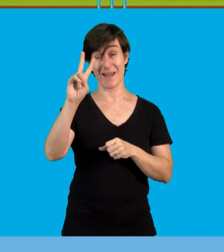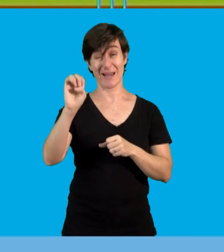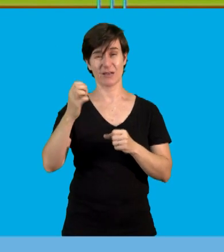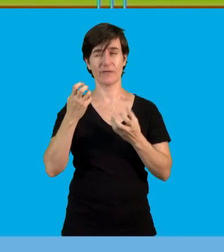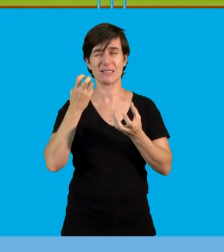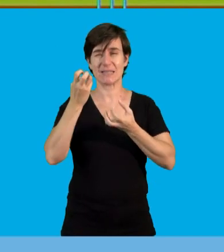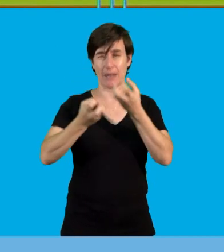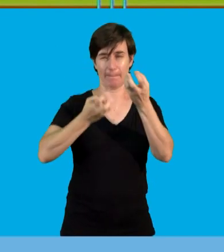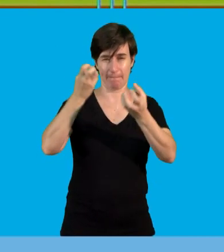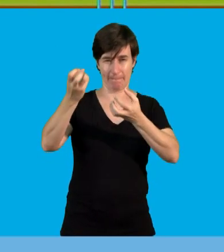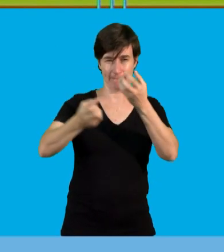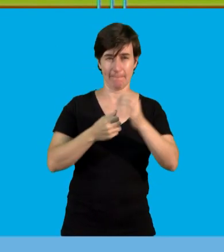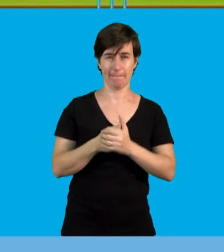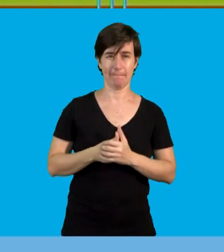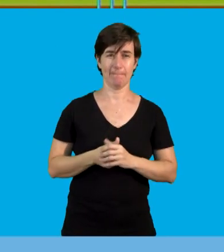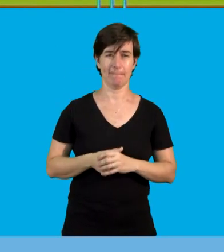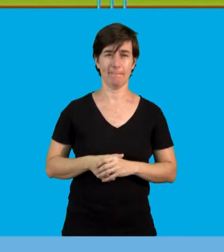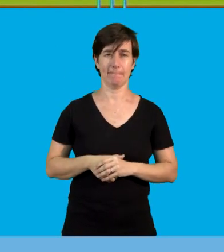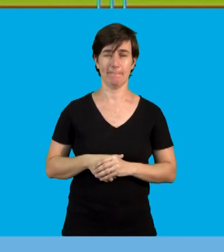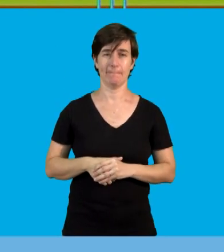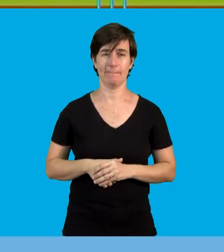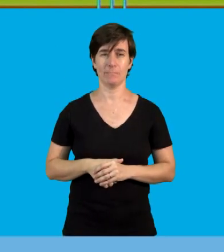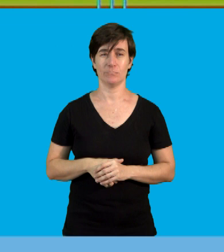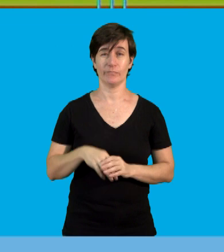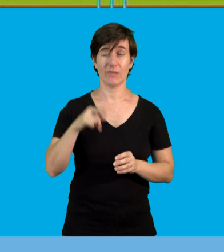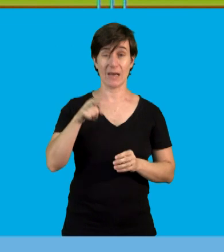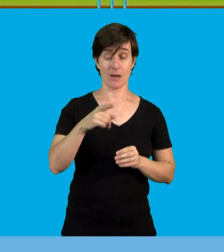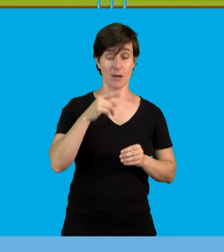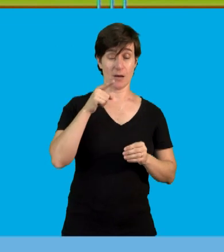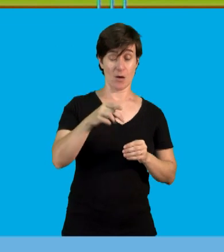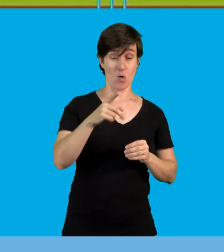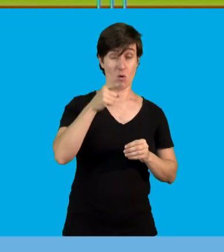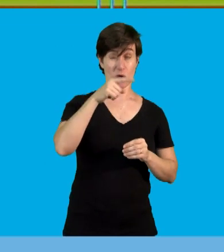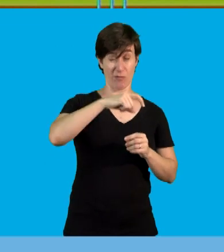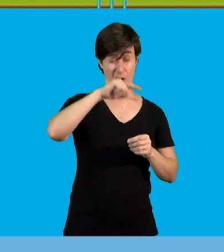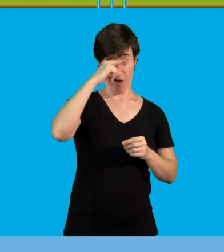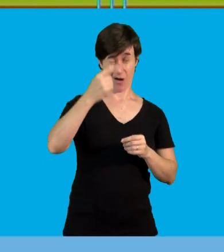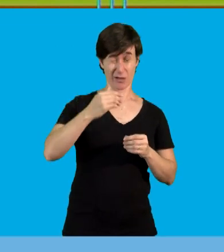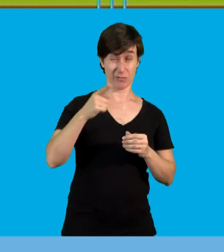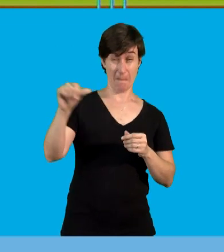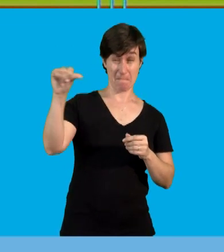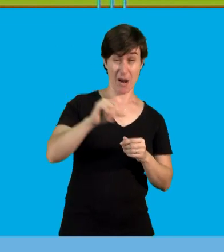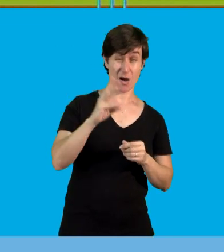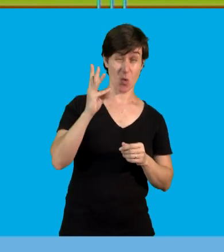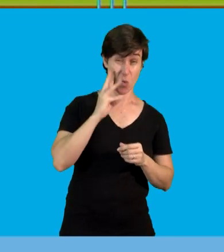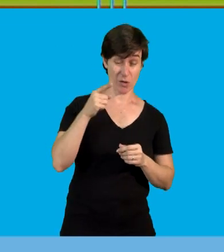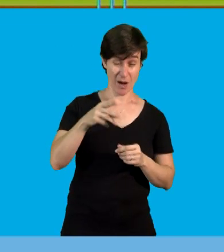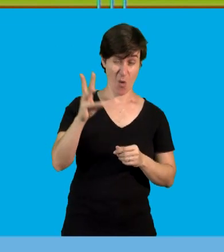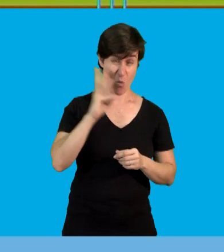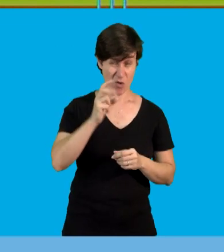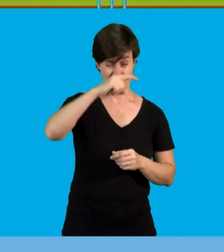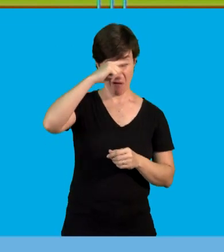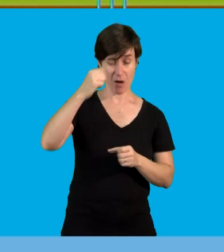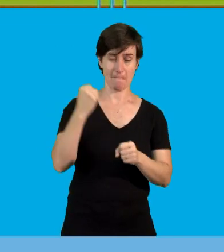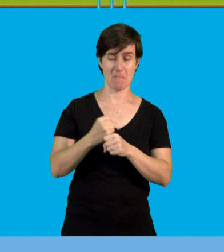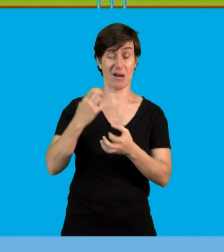steam is cooled by the water that is our seawater running. Obviously, hence it is built in the Western Cape because there's